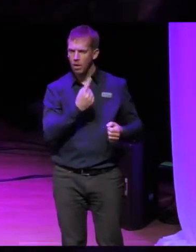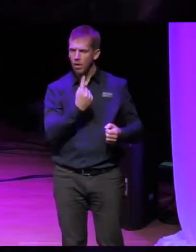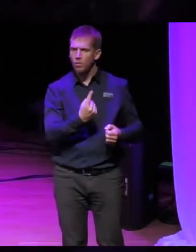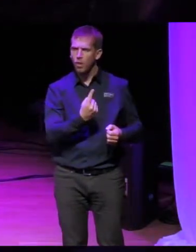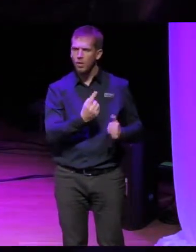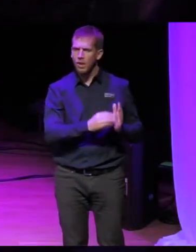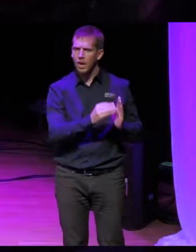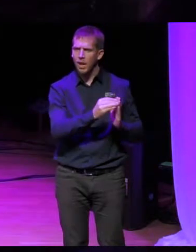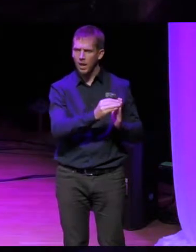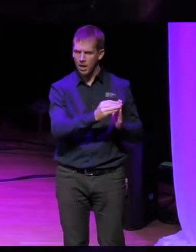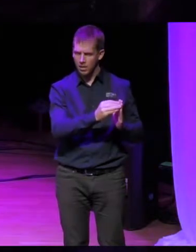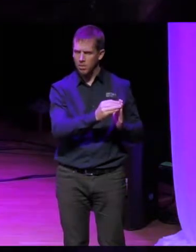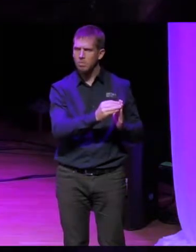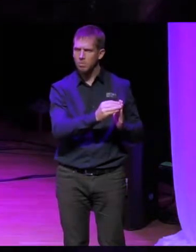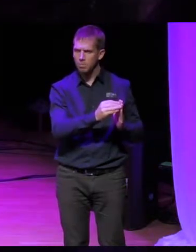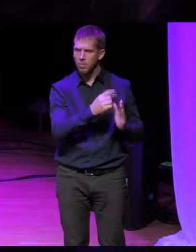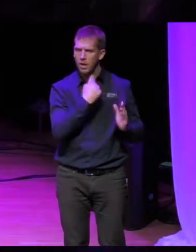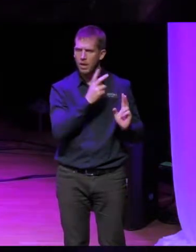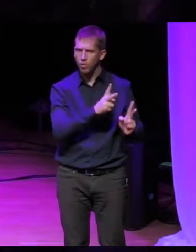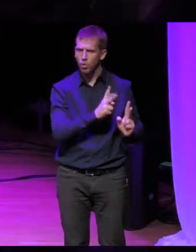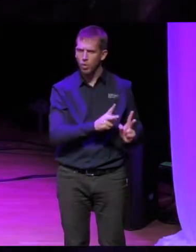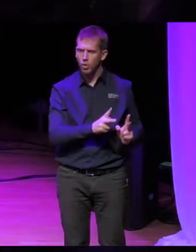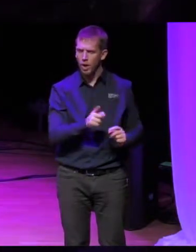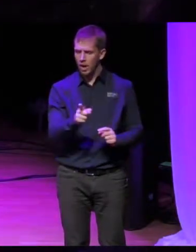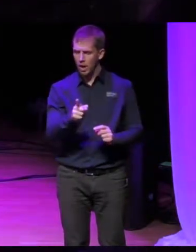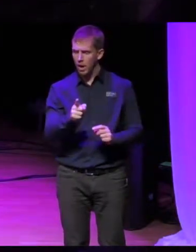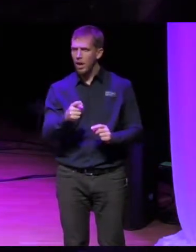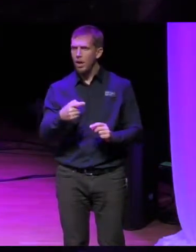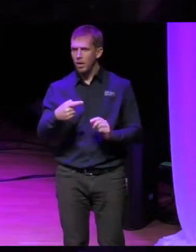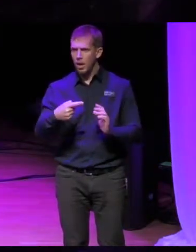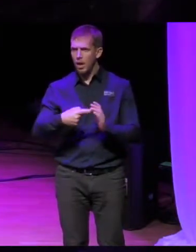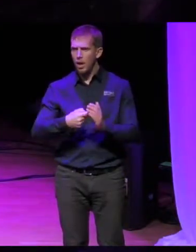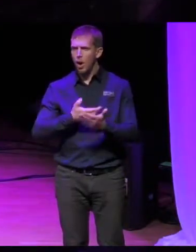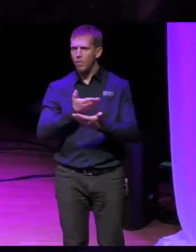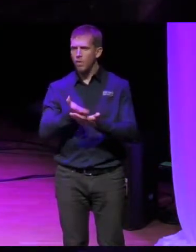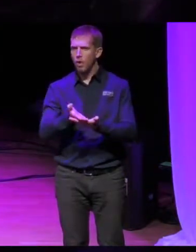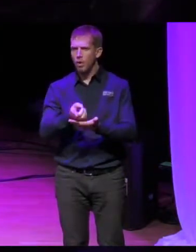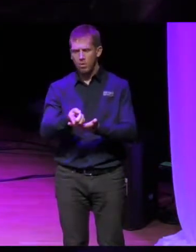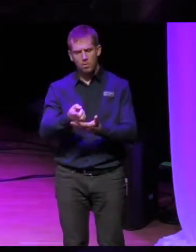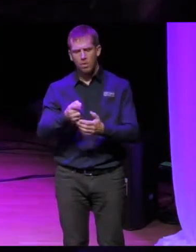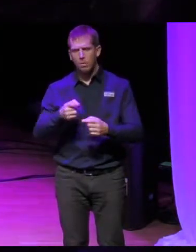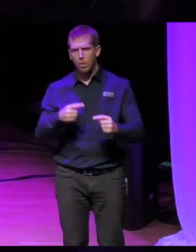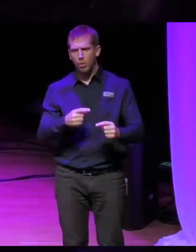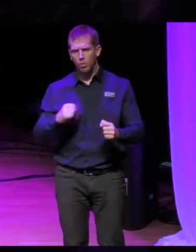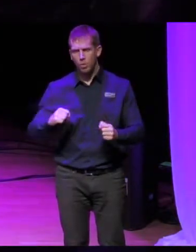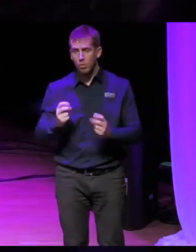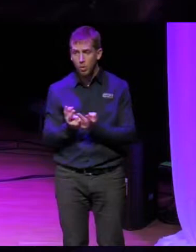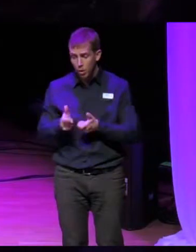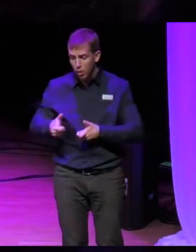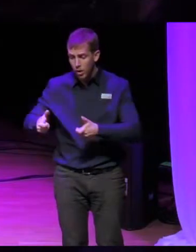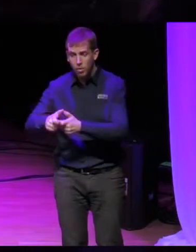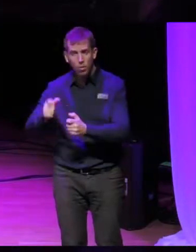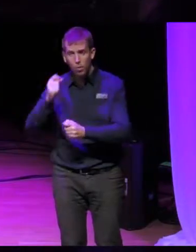this, the U.S. Congress cannot simply override that, for example. They cannot pass a law that says,